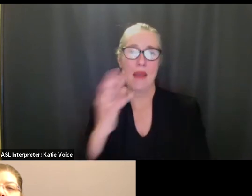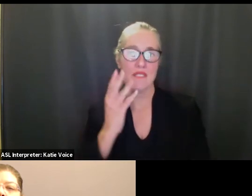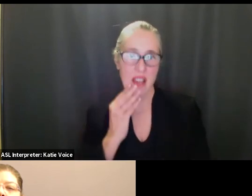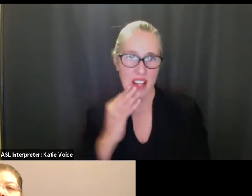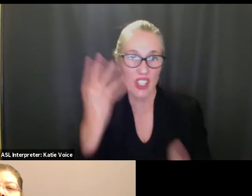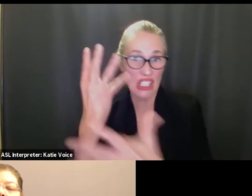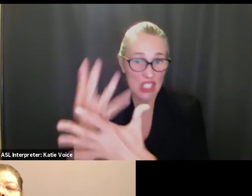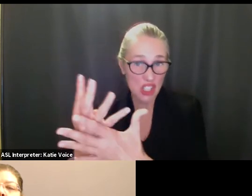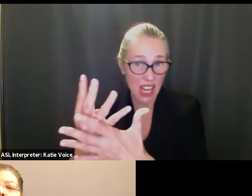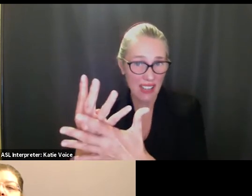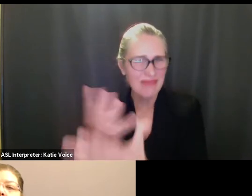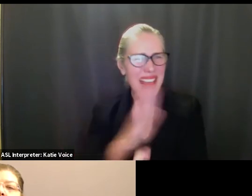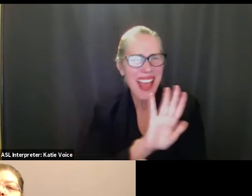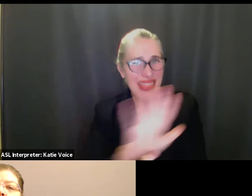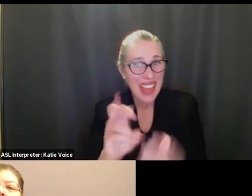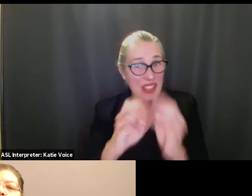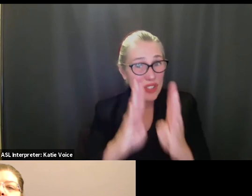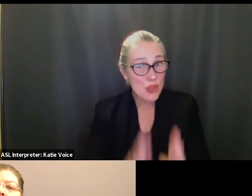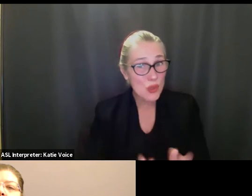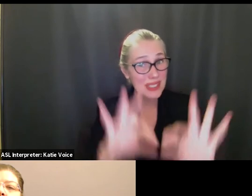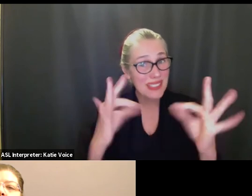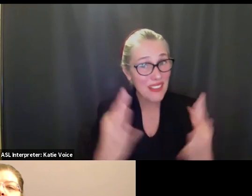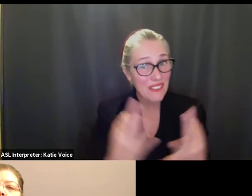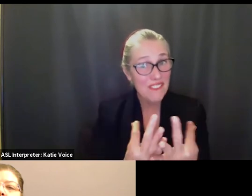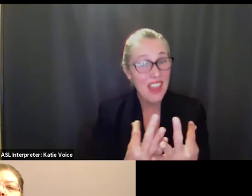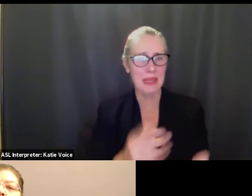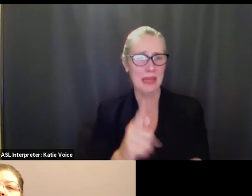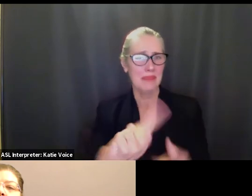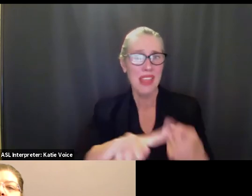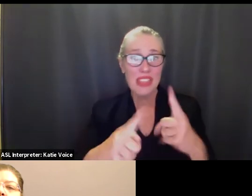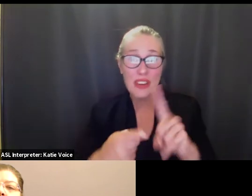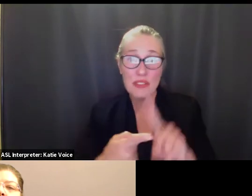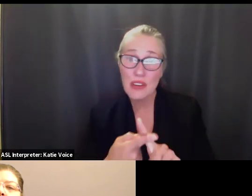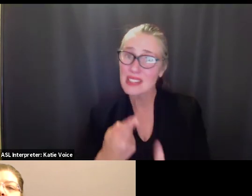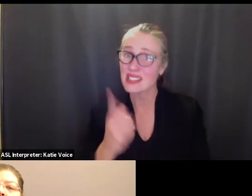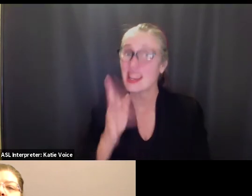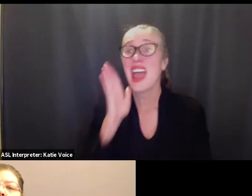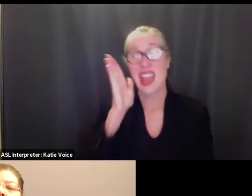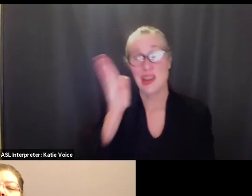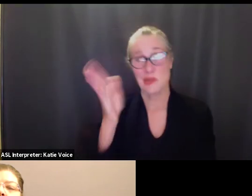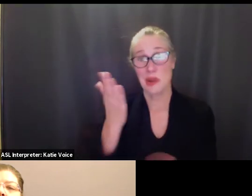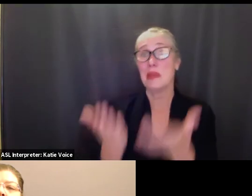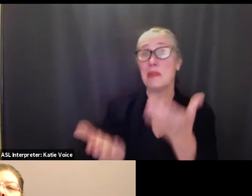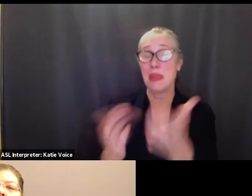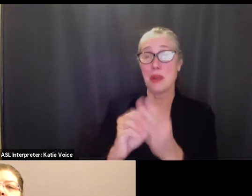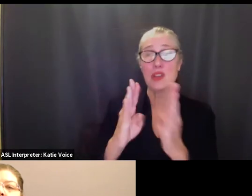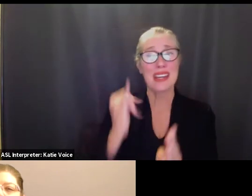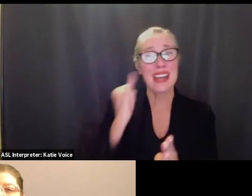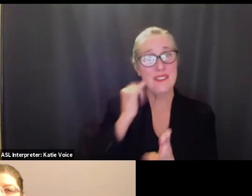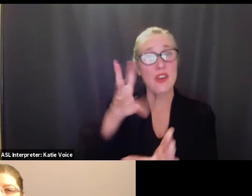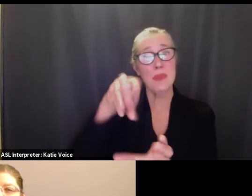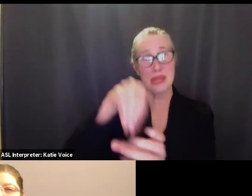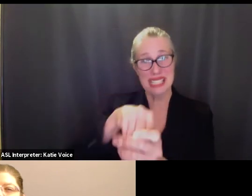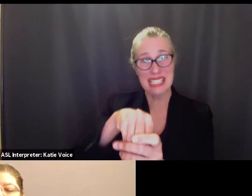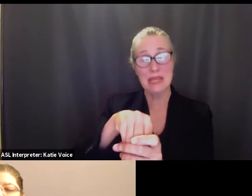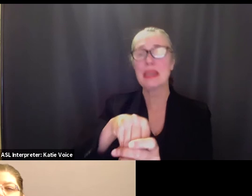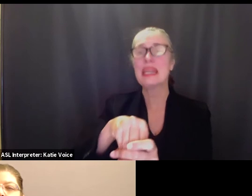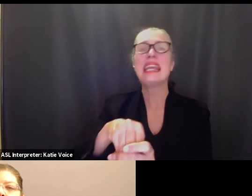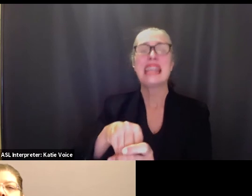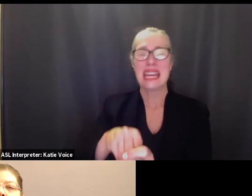students family members they're their friends and they could be our students if we continue to willingly participate in the school-to-prison